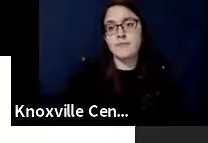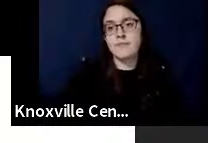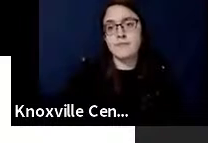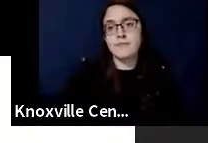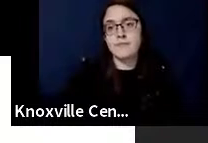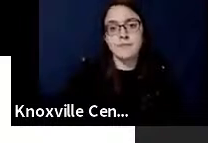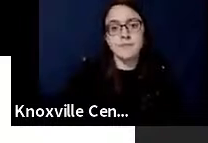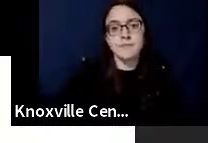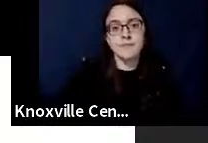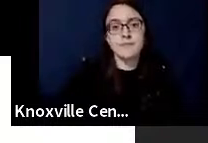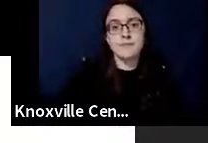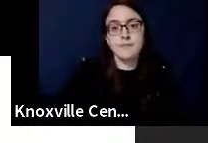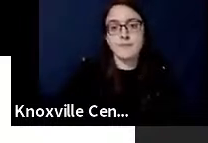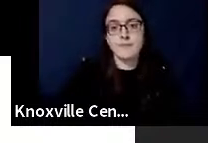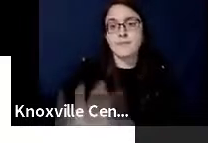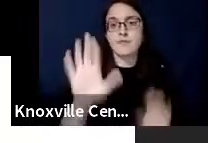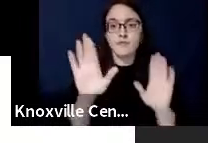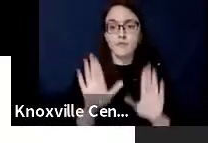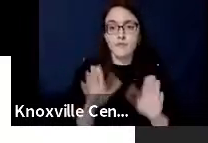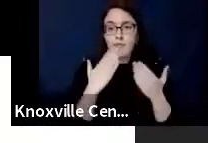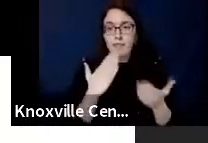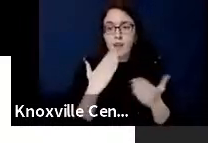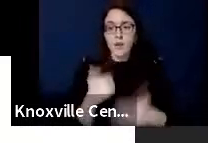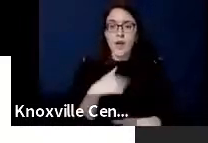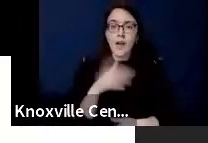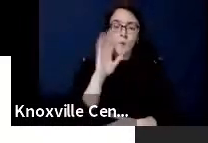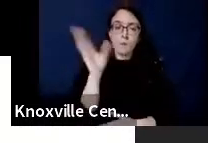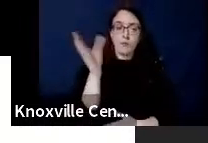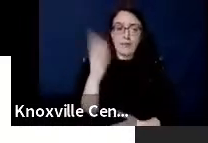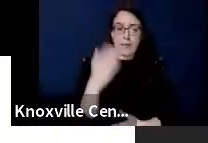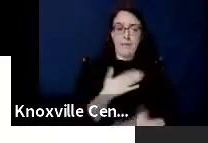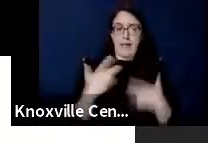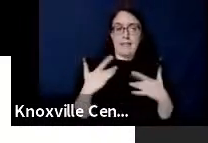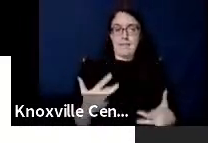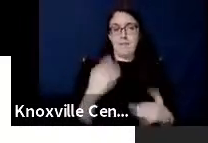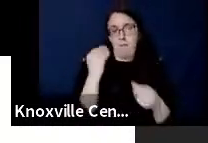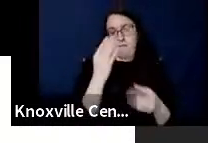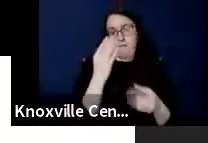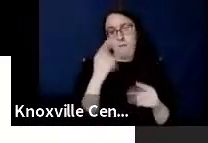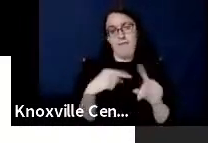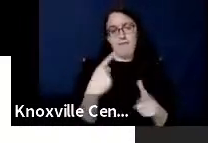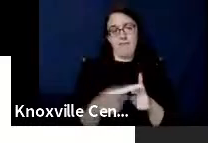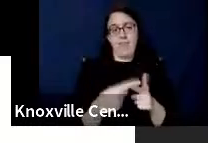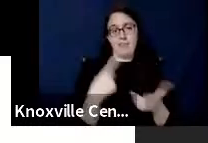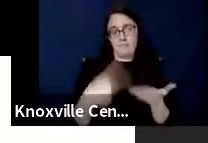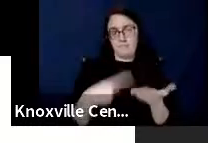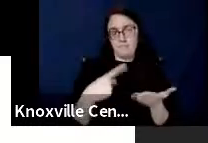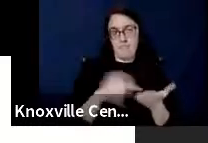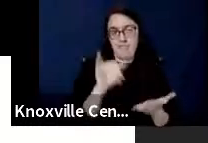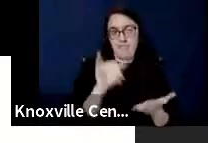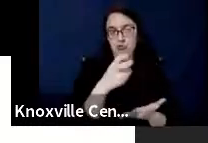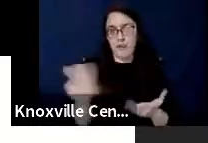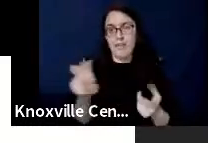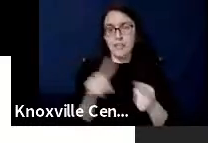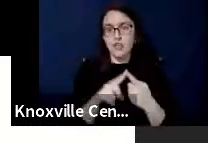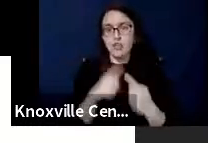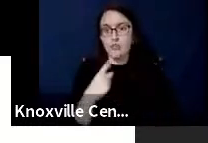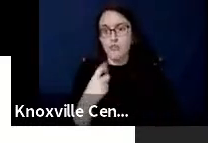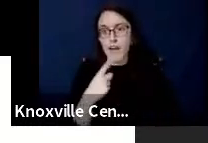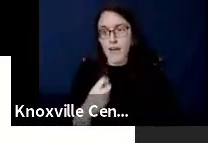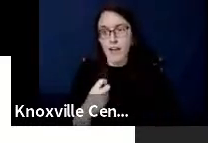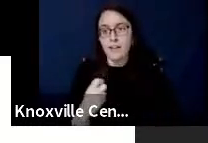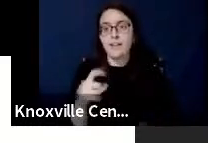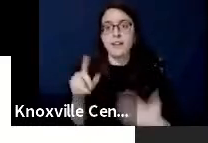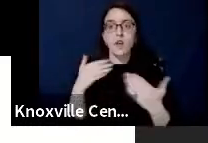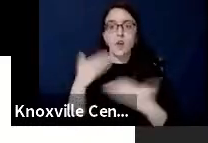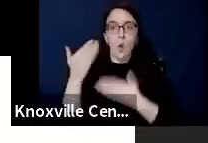typical information, then address the transition to red and what went through some of